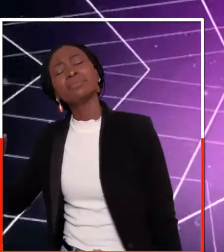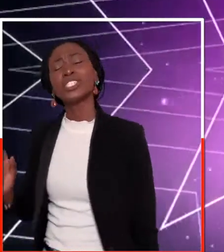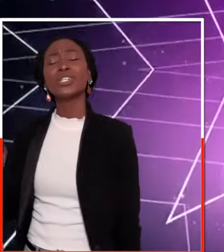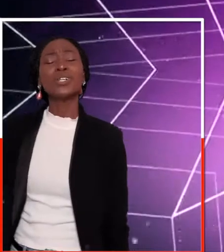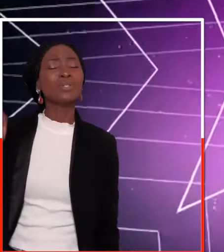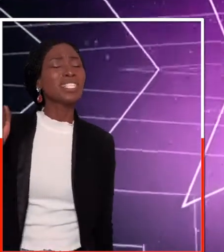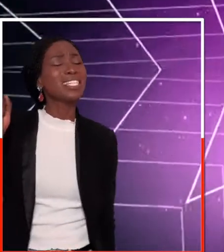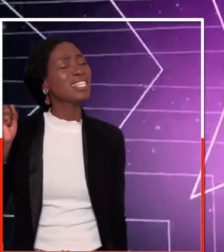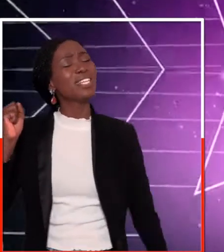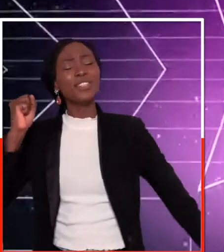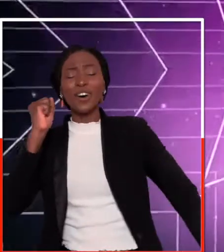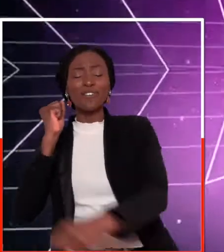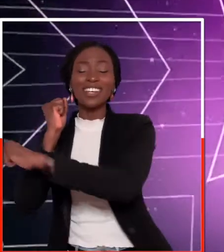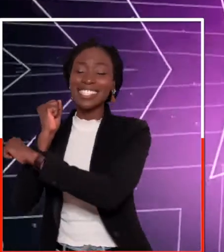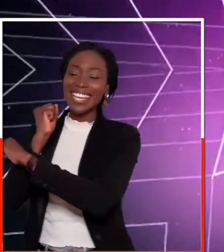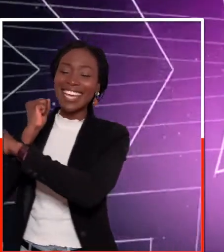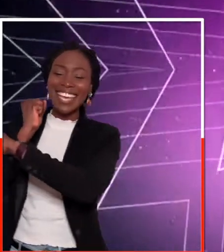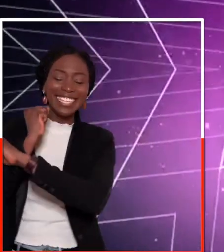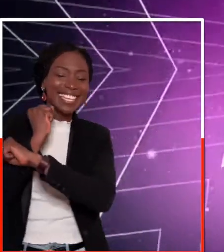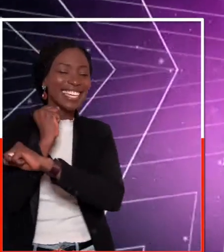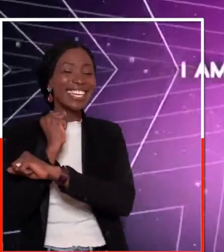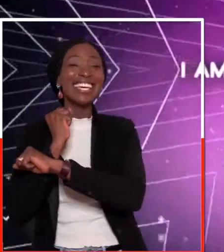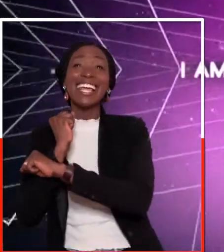am chosen, not forsaken.